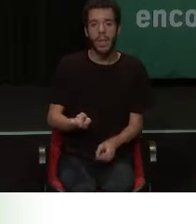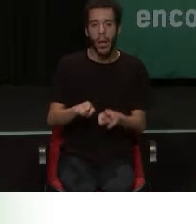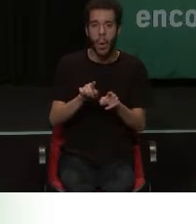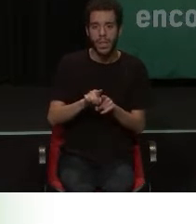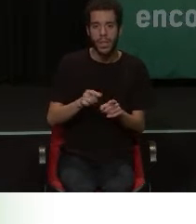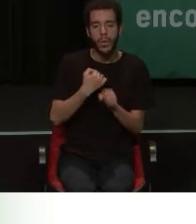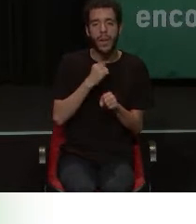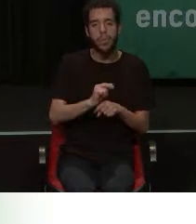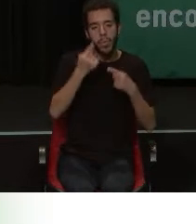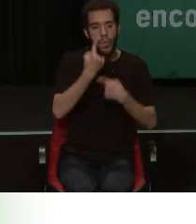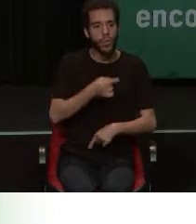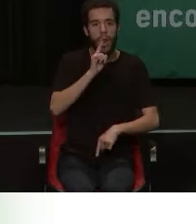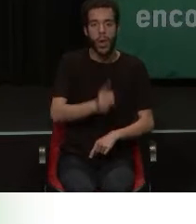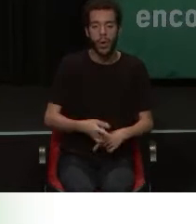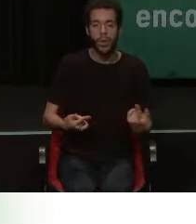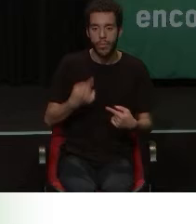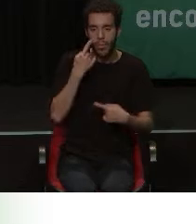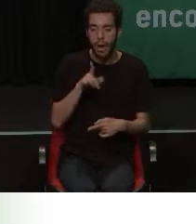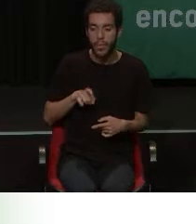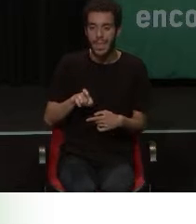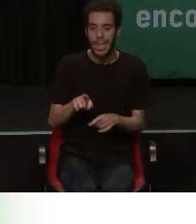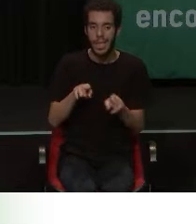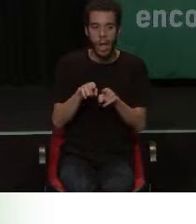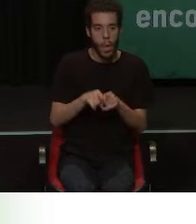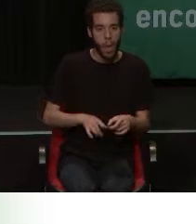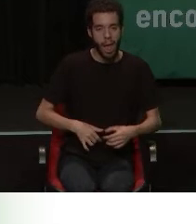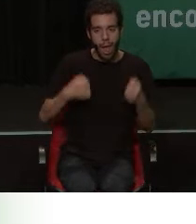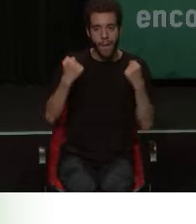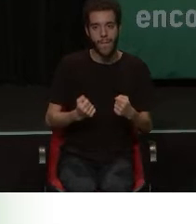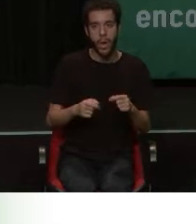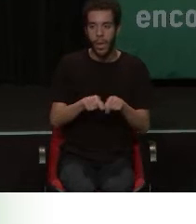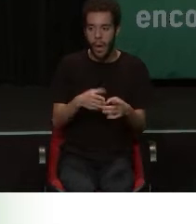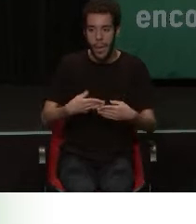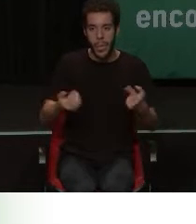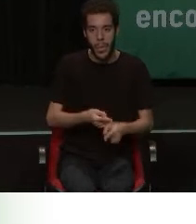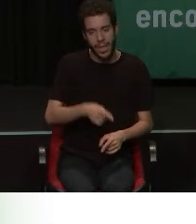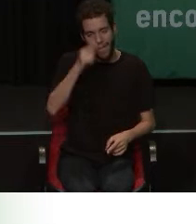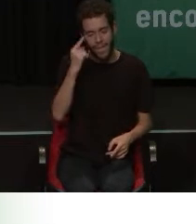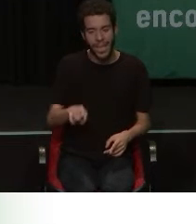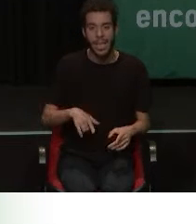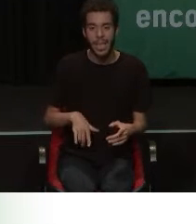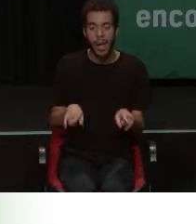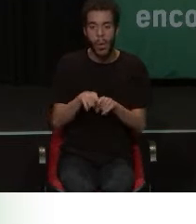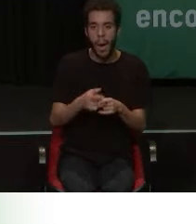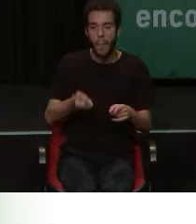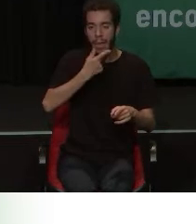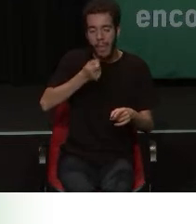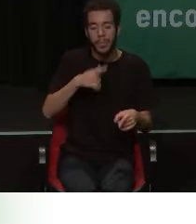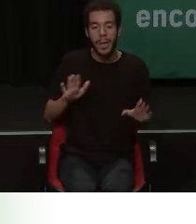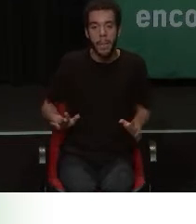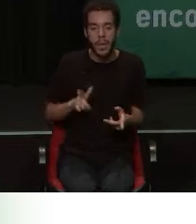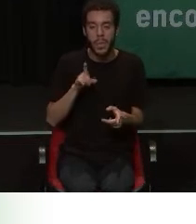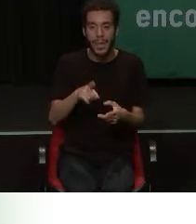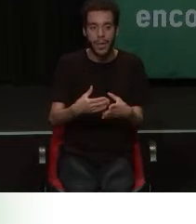microbiology in veterinary to know which are the resistant bacteria and to study its susceptibility